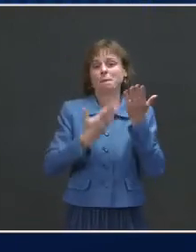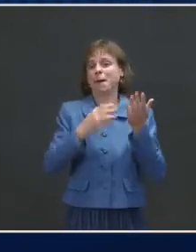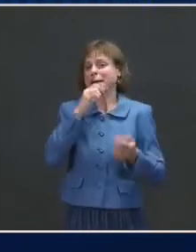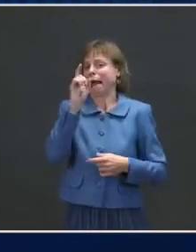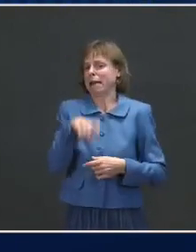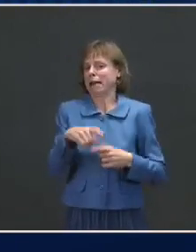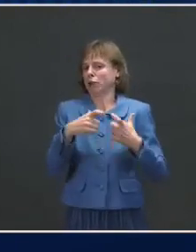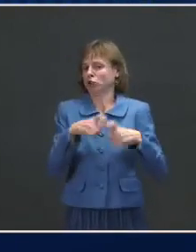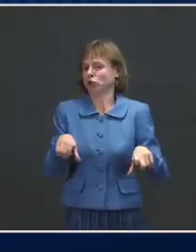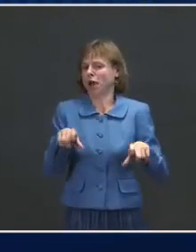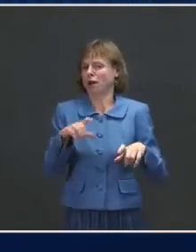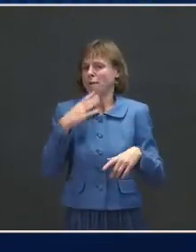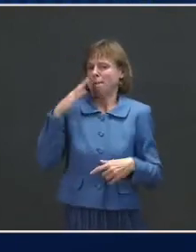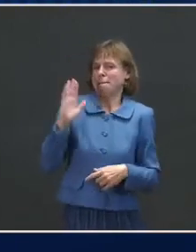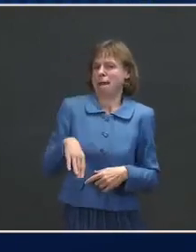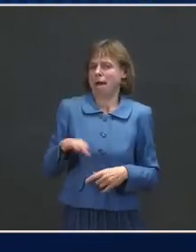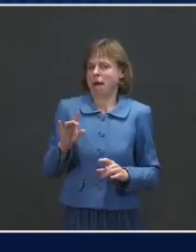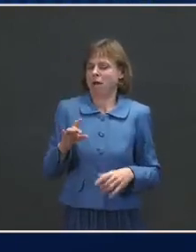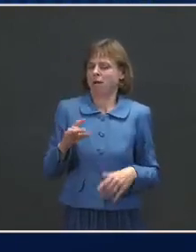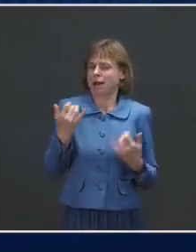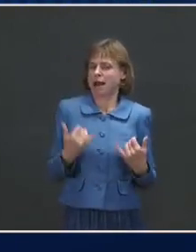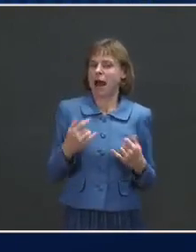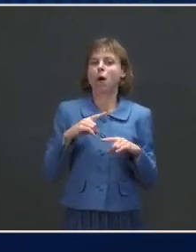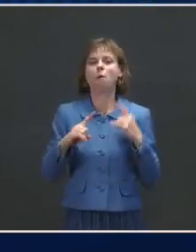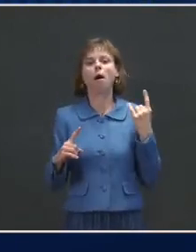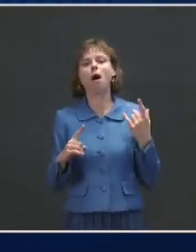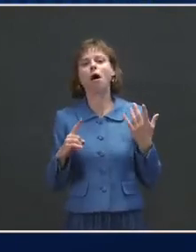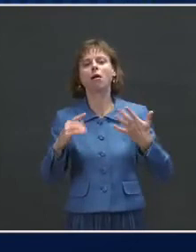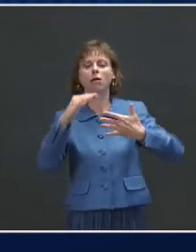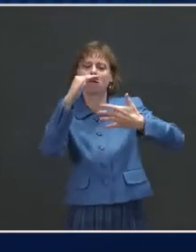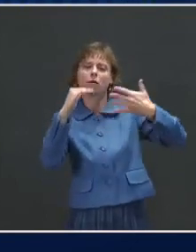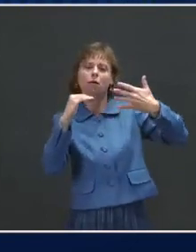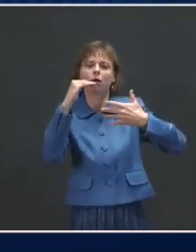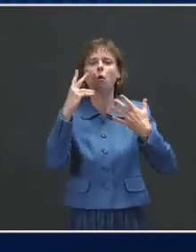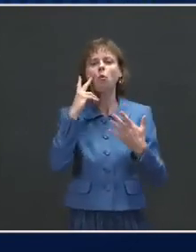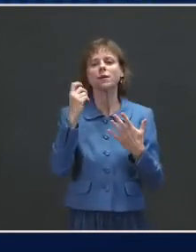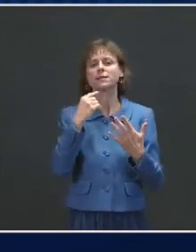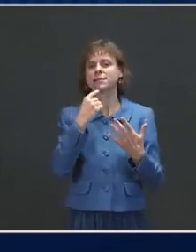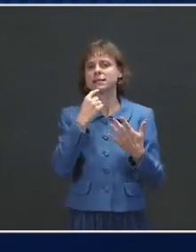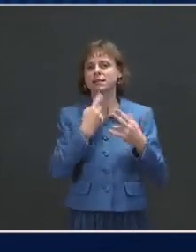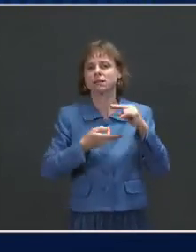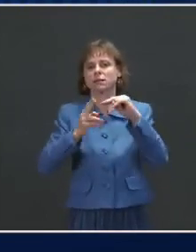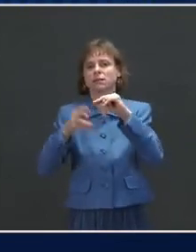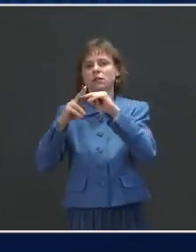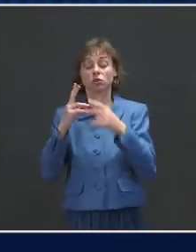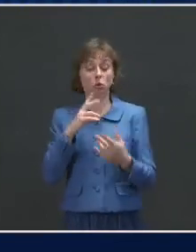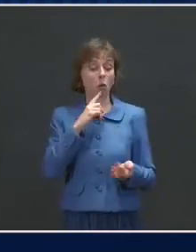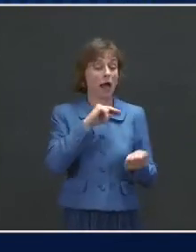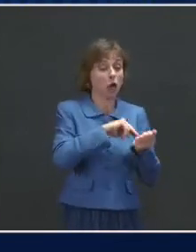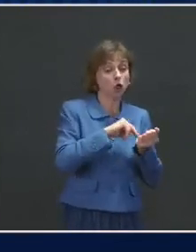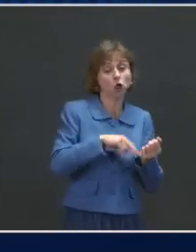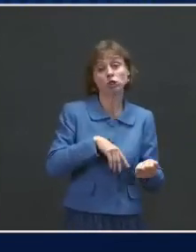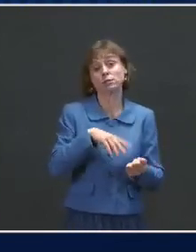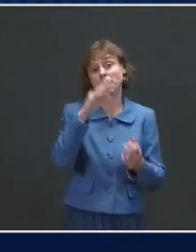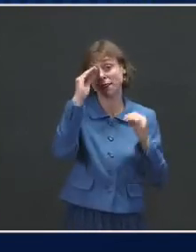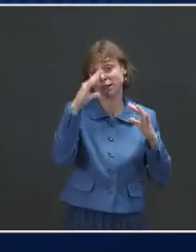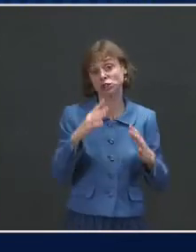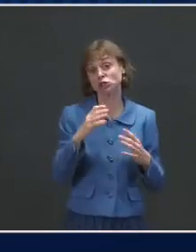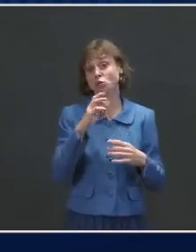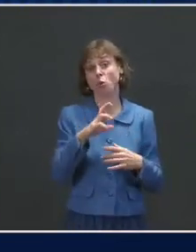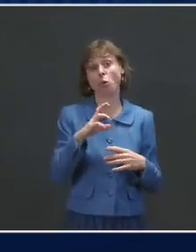But whatever the threshold is, there will be a scale up. So his view is that a nurse, a teacher, a firefighter who's